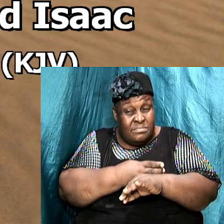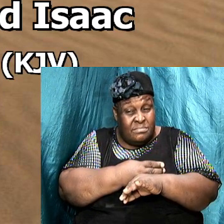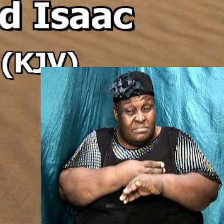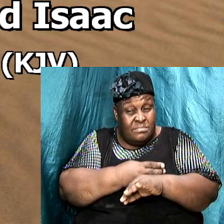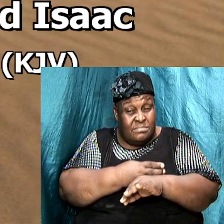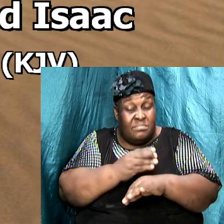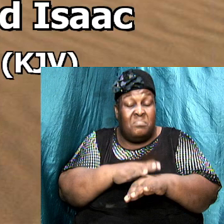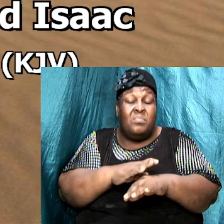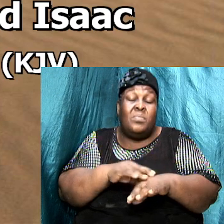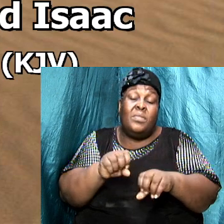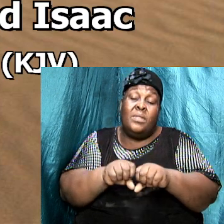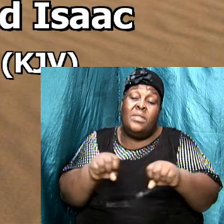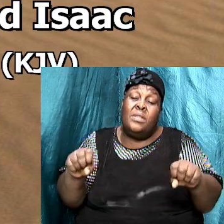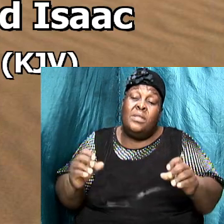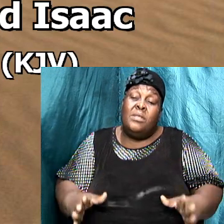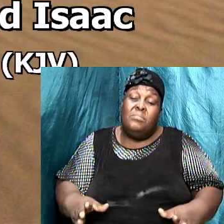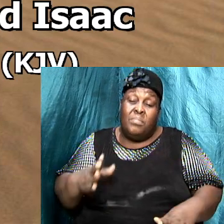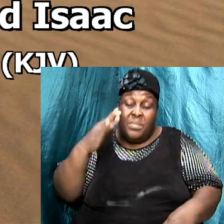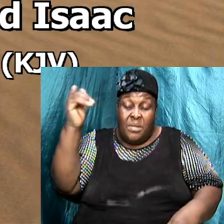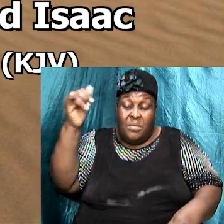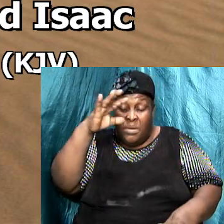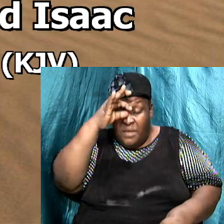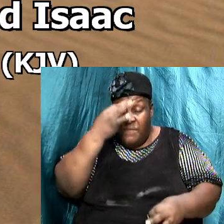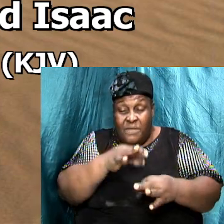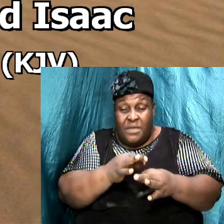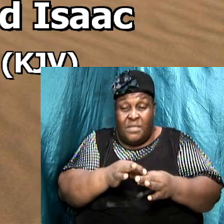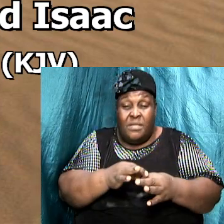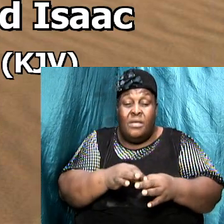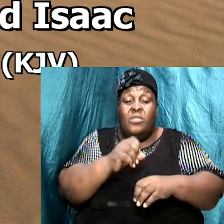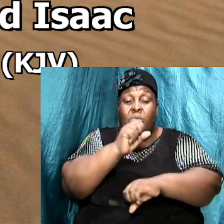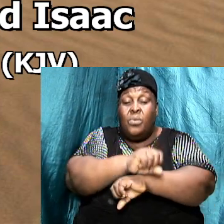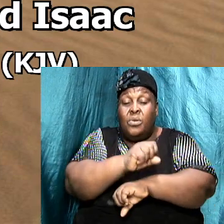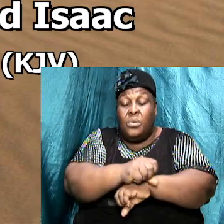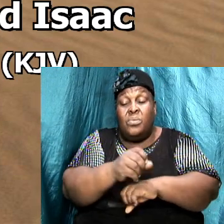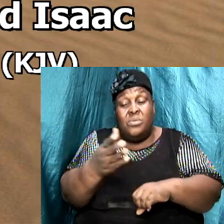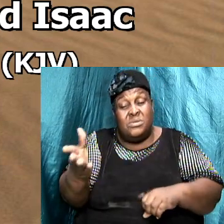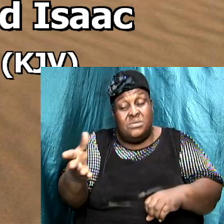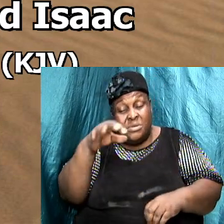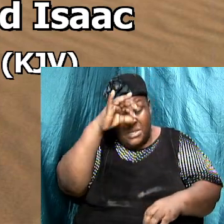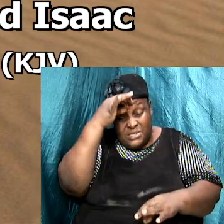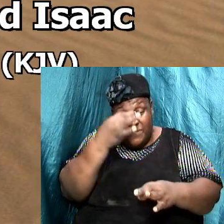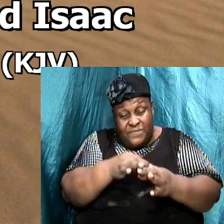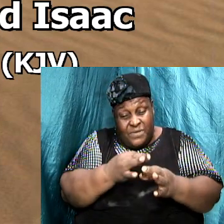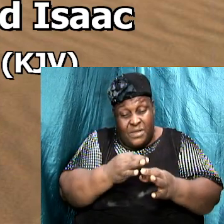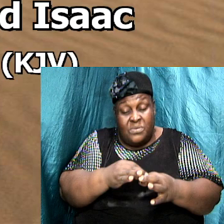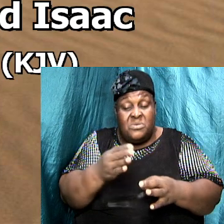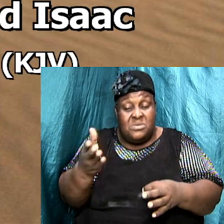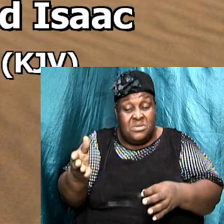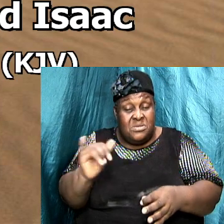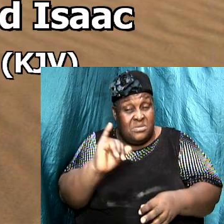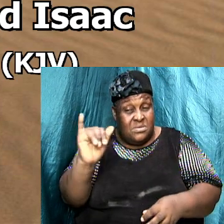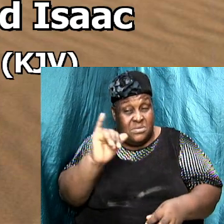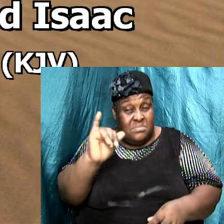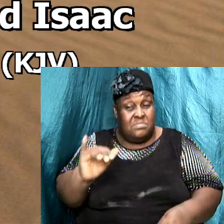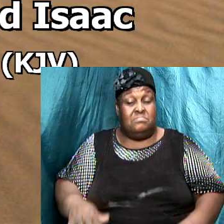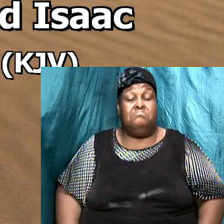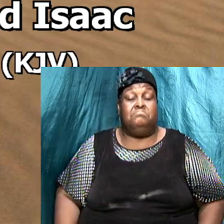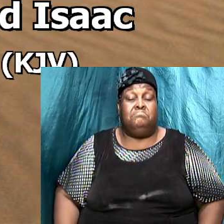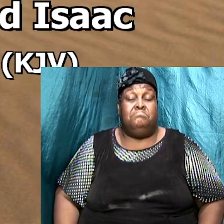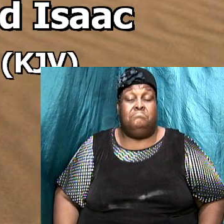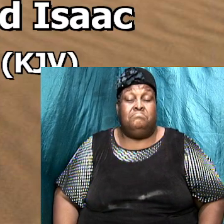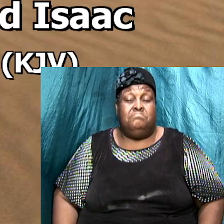upon the altar. And it's by faith. So the works was there, yes, but his faith was also there.